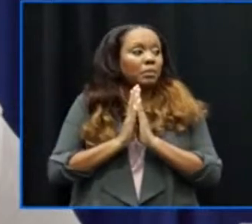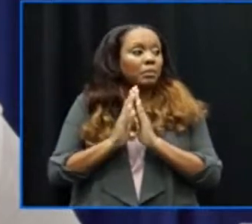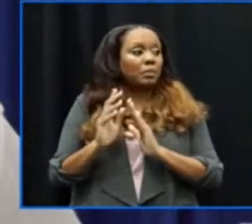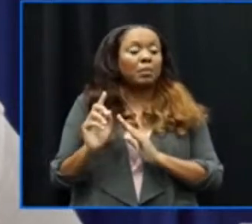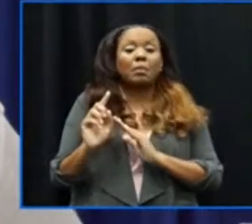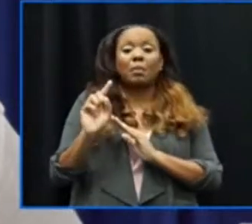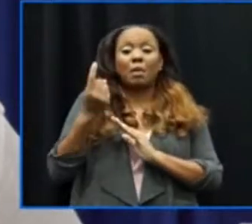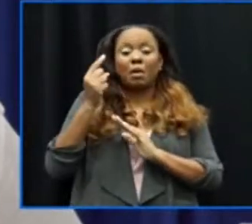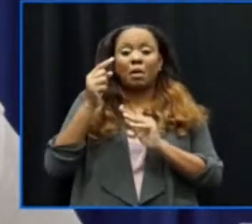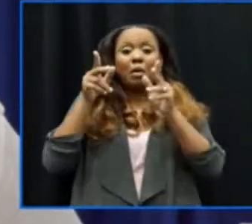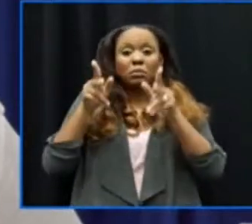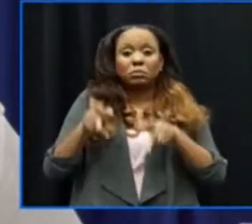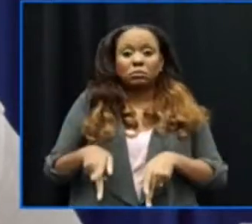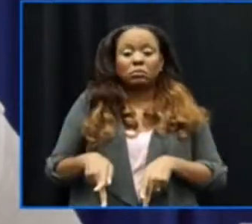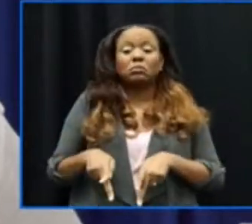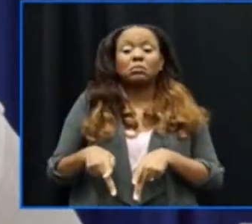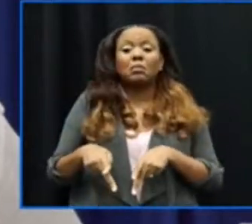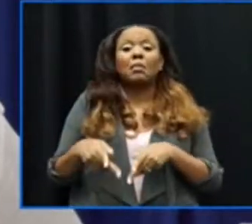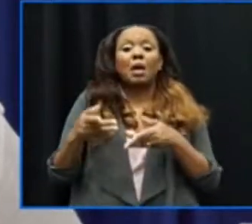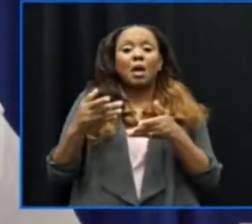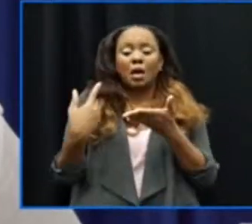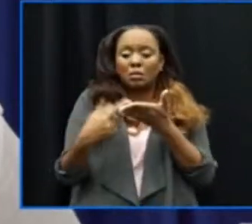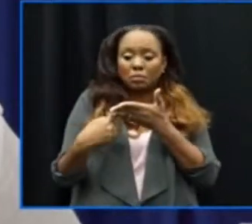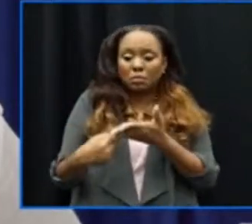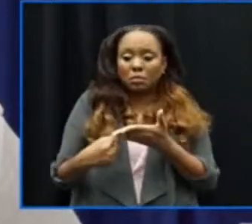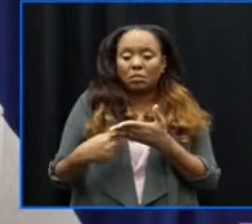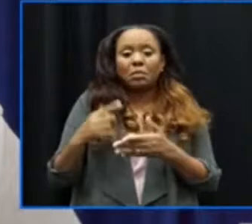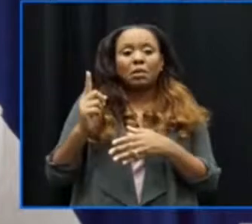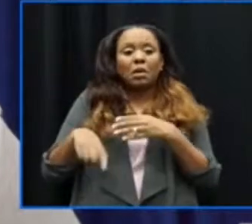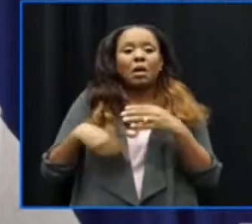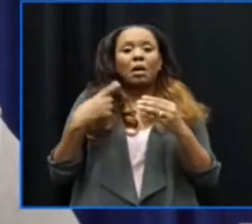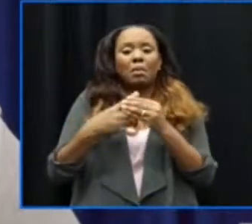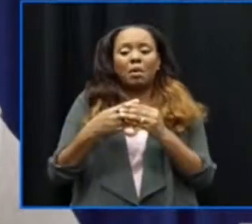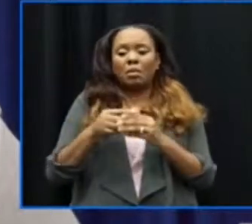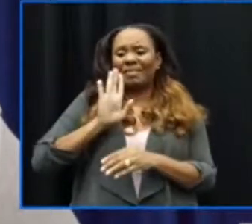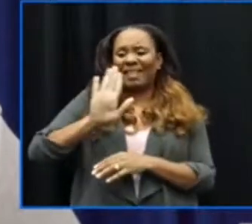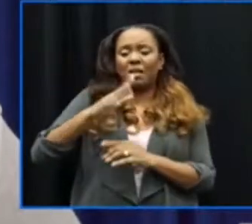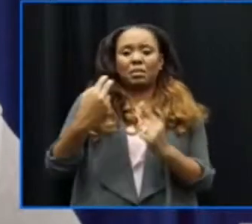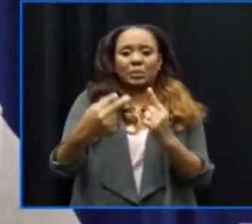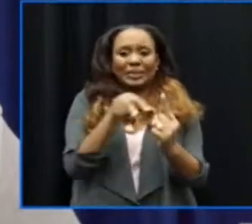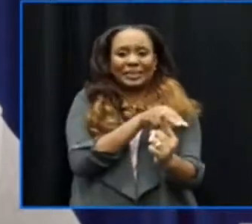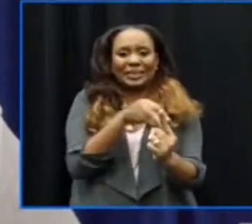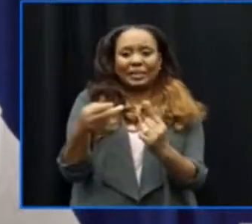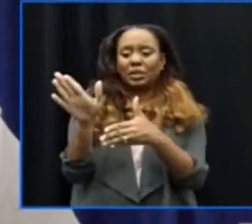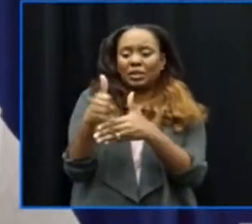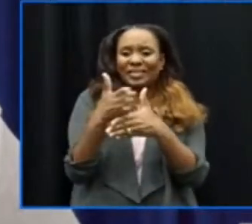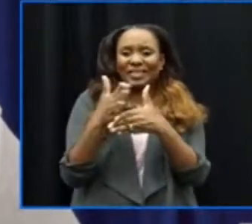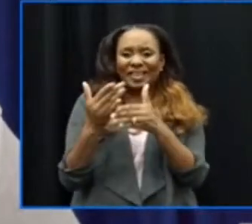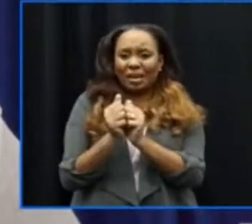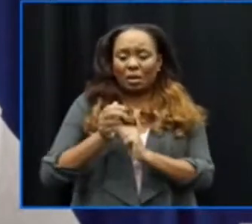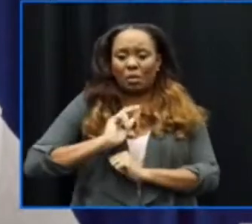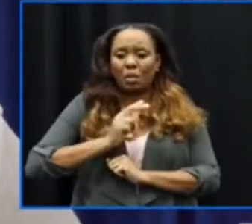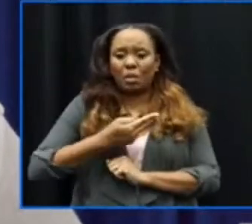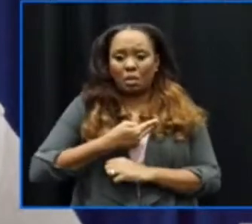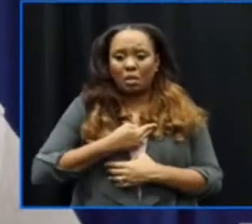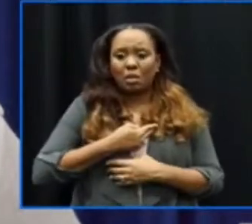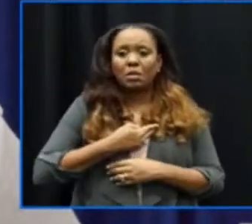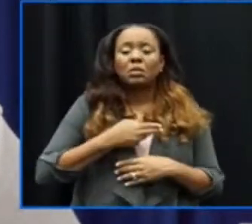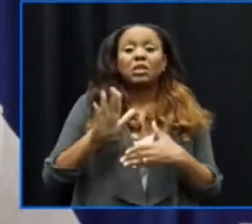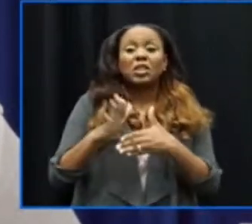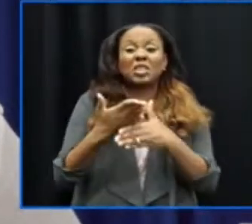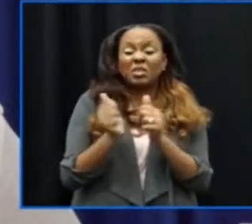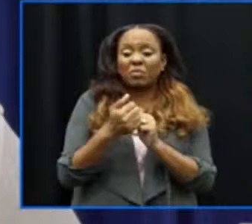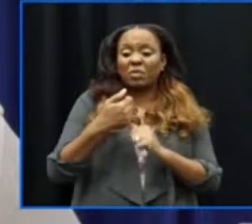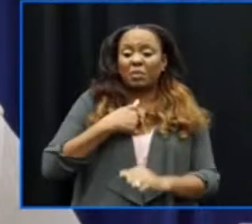country through the perspective that he has shared with us, which was shared with me in the month of